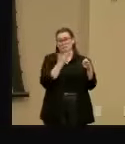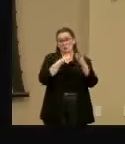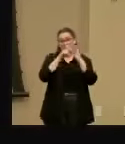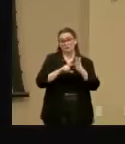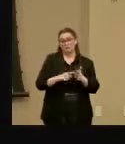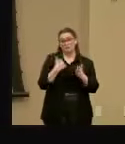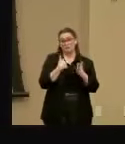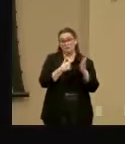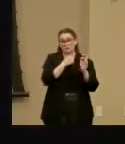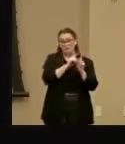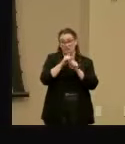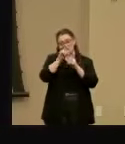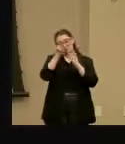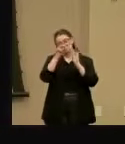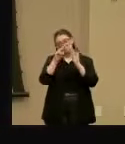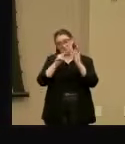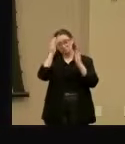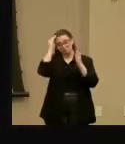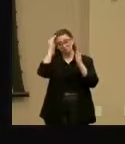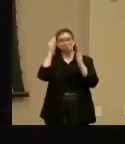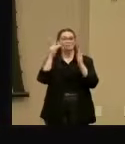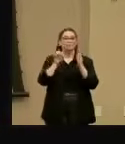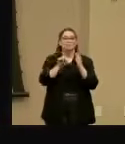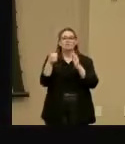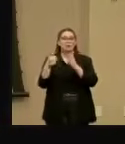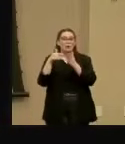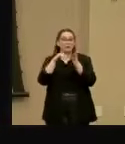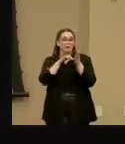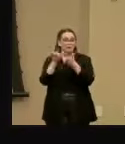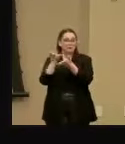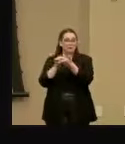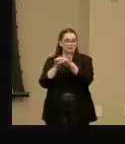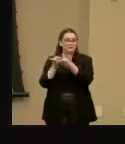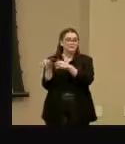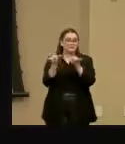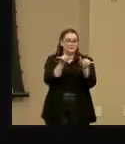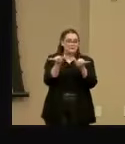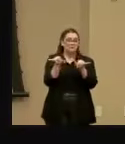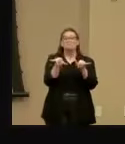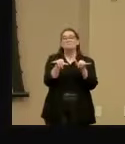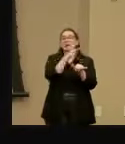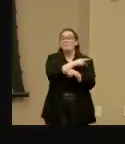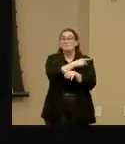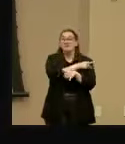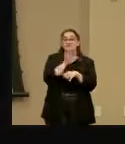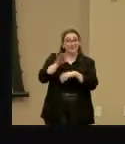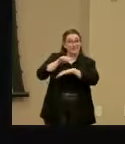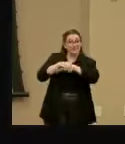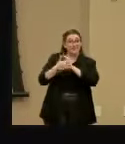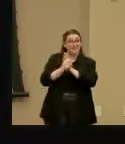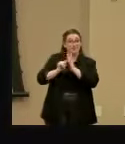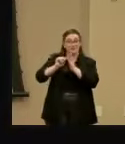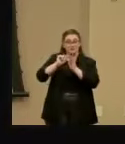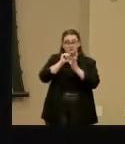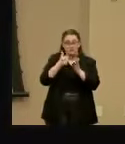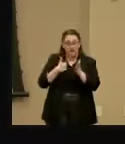that we also looked at here. This is also consistent with some of the literature too. We've also found that patients who don't speak English, unfortunately,